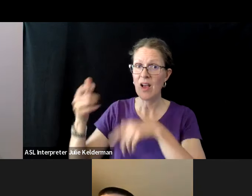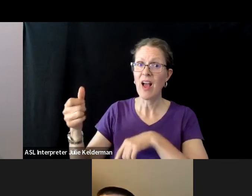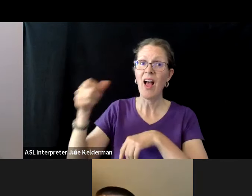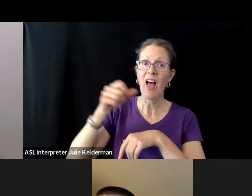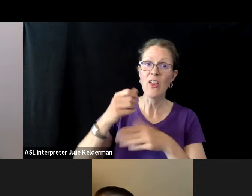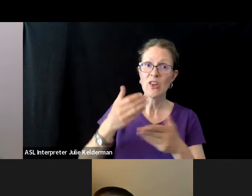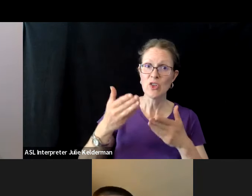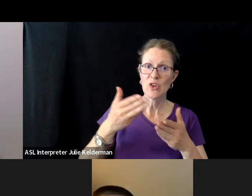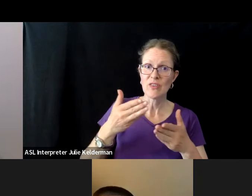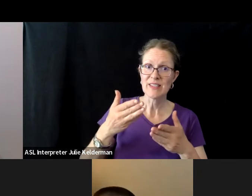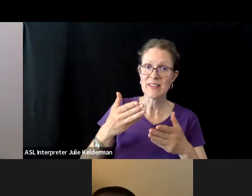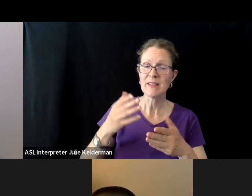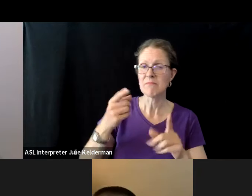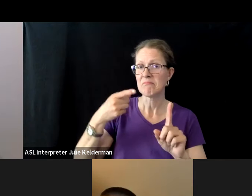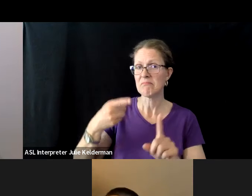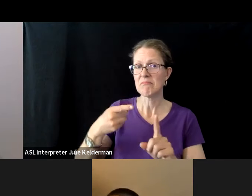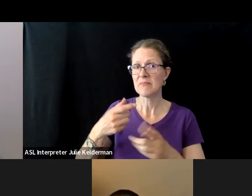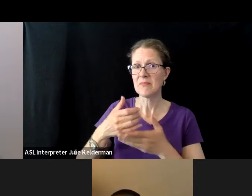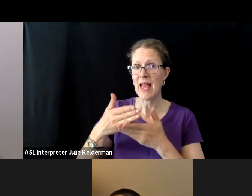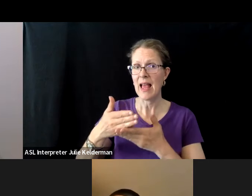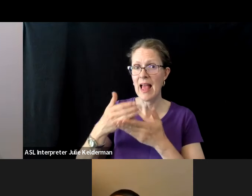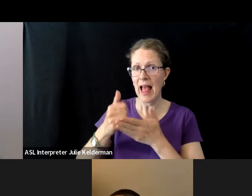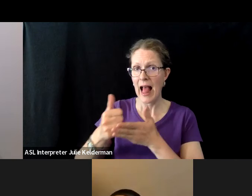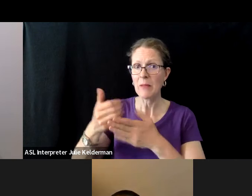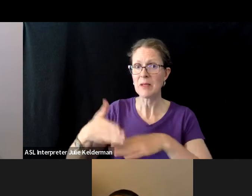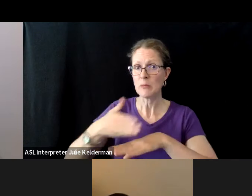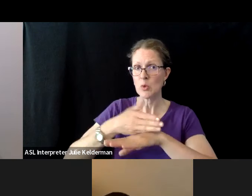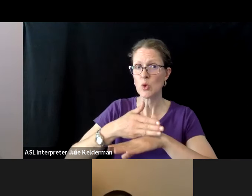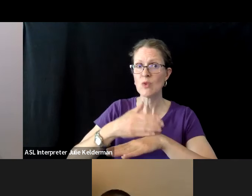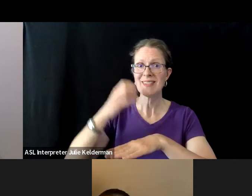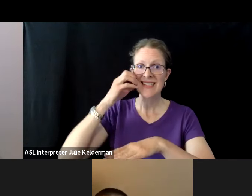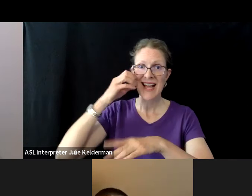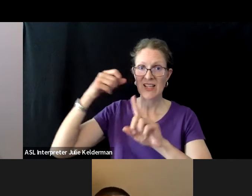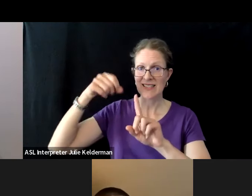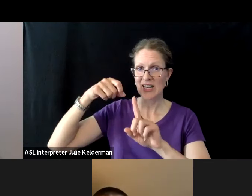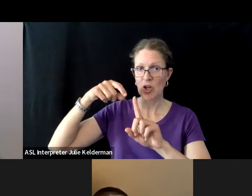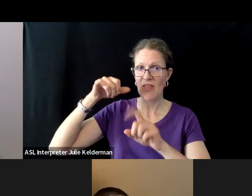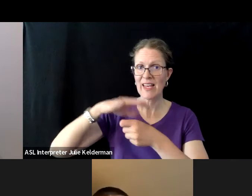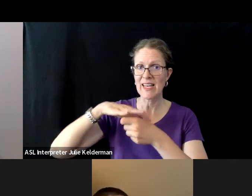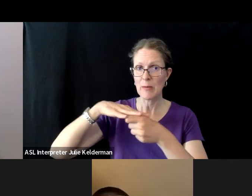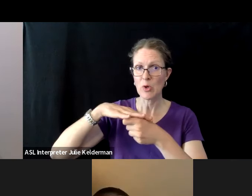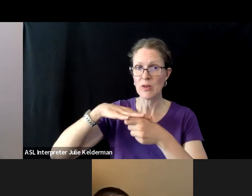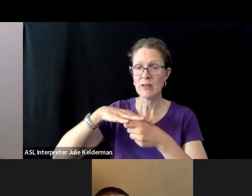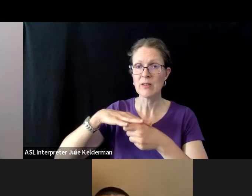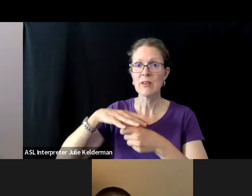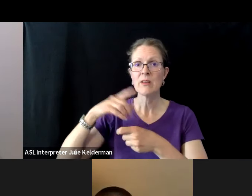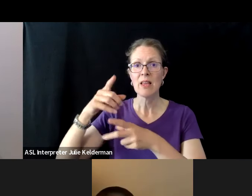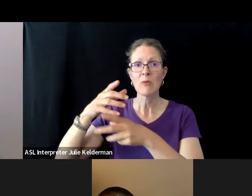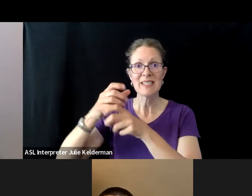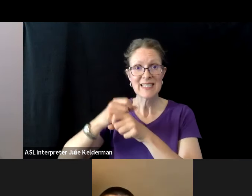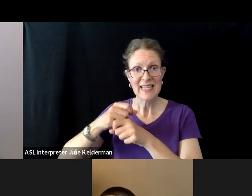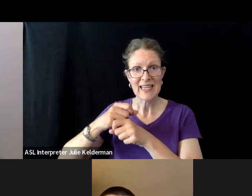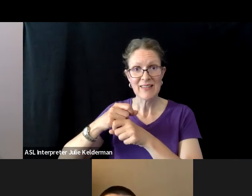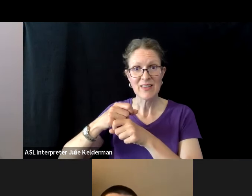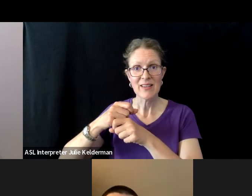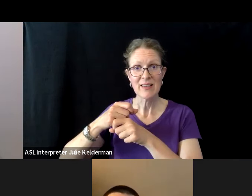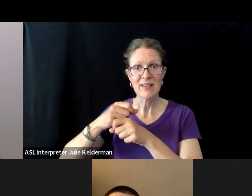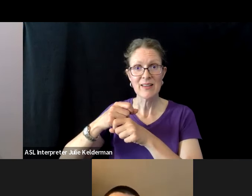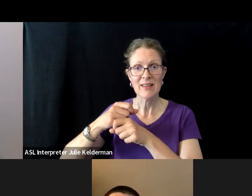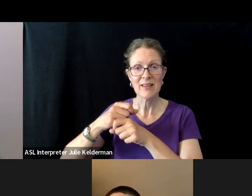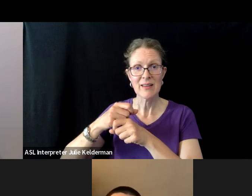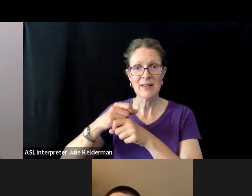improve cellular reception in the neighborhood. But now that BZA, they received the zoning relief they needed, but in general, the